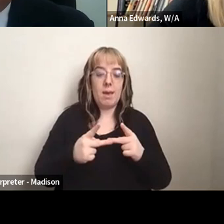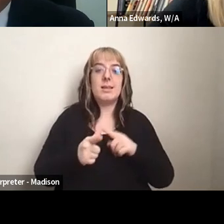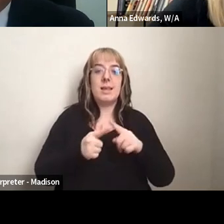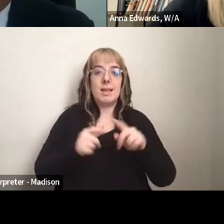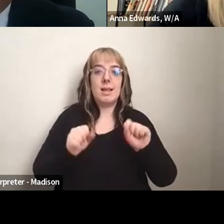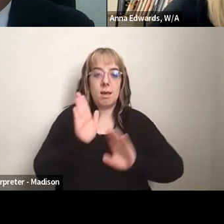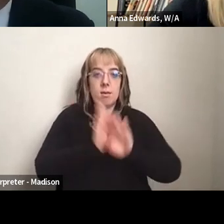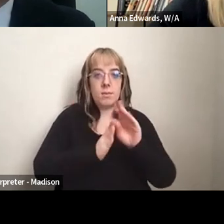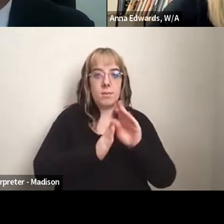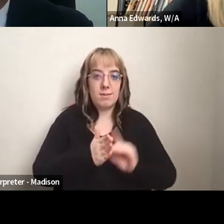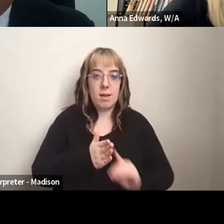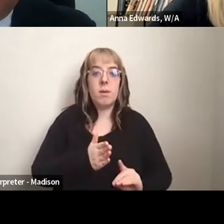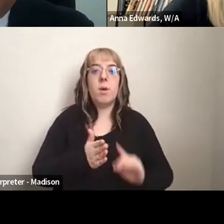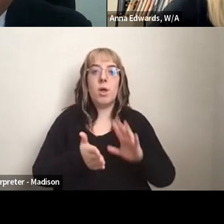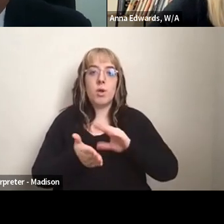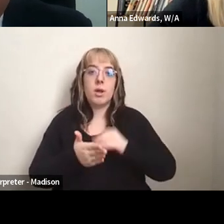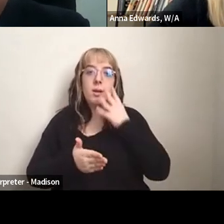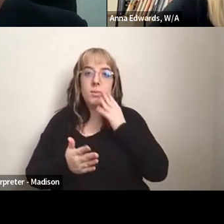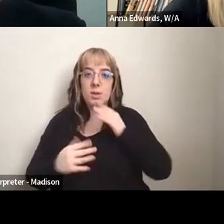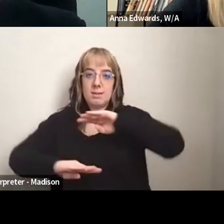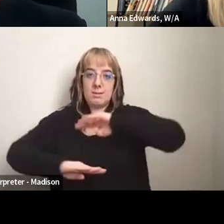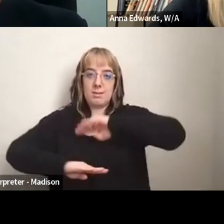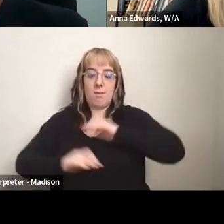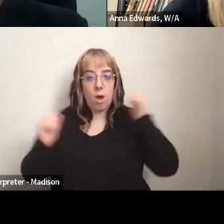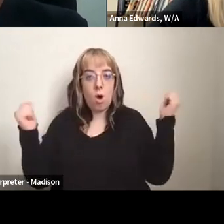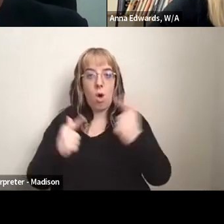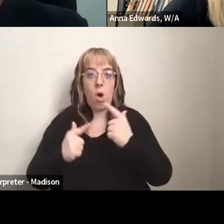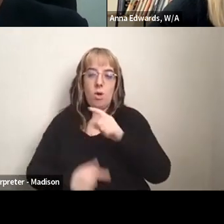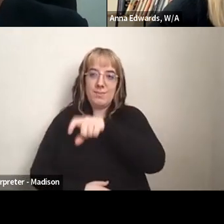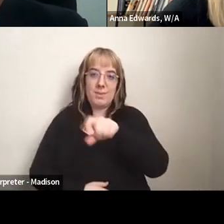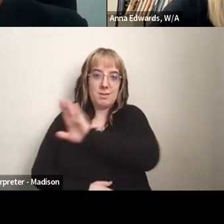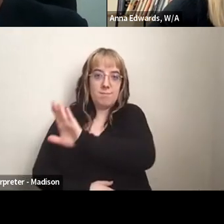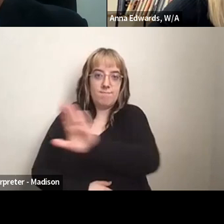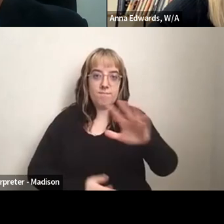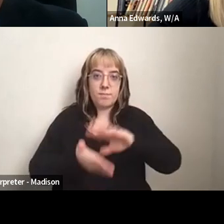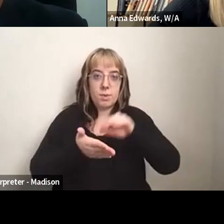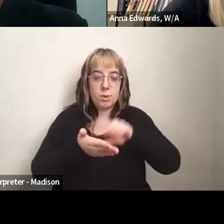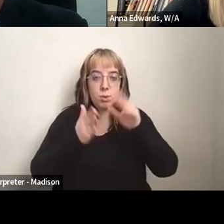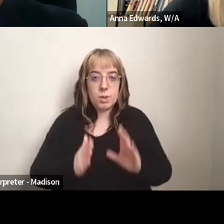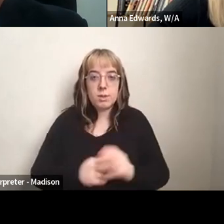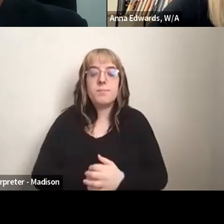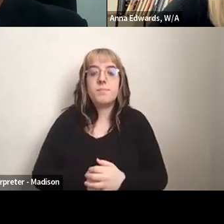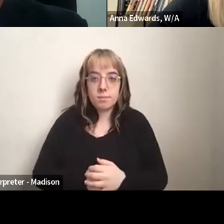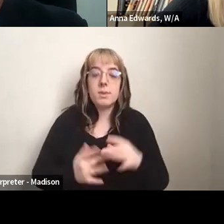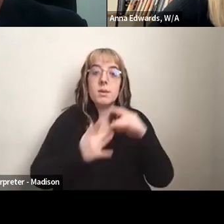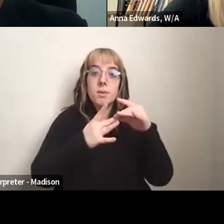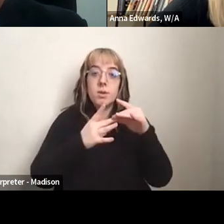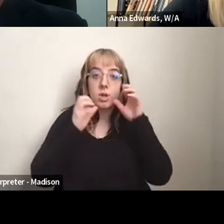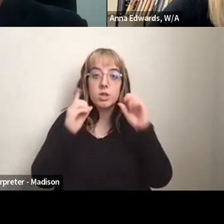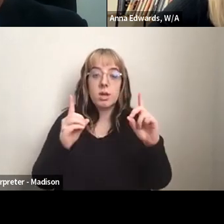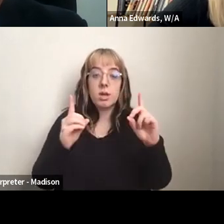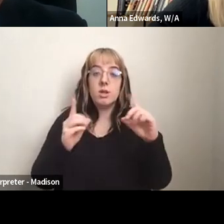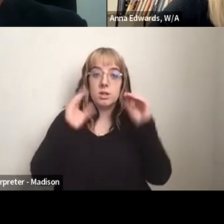learning experiences to meet the needs of all of our learners. So in special education, our teachers